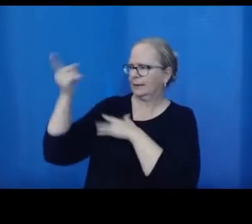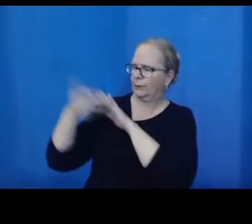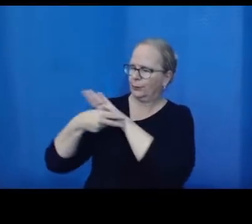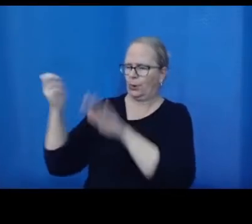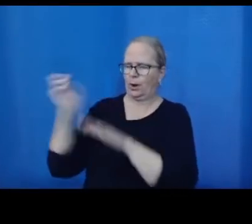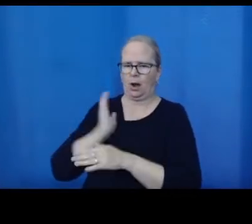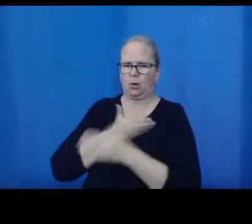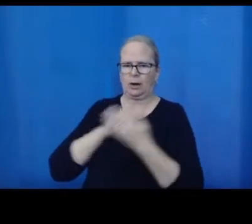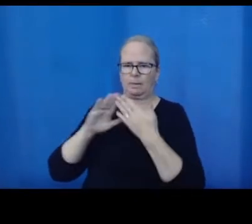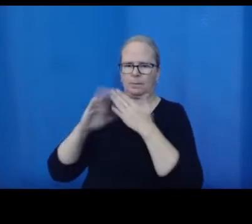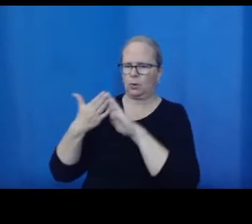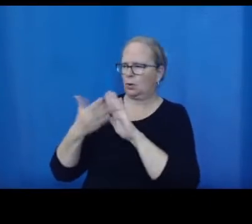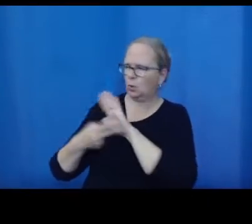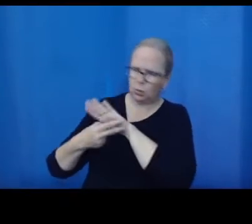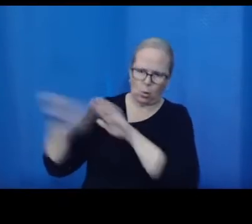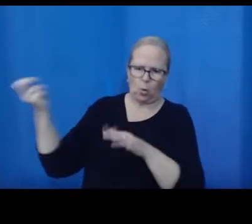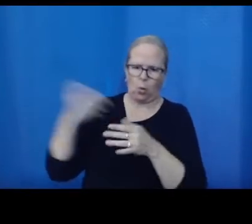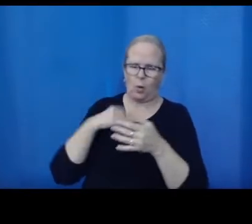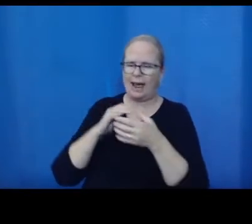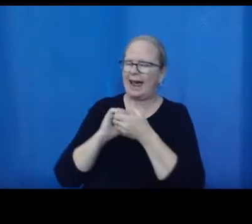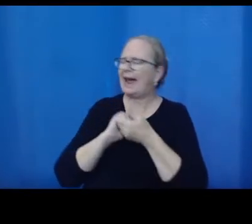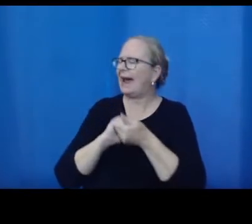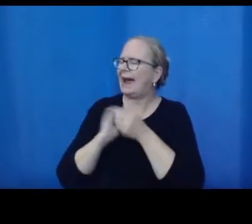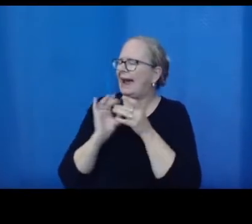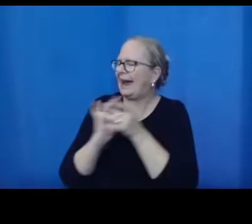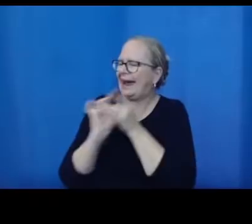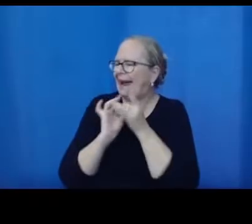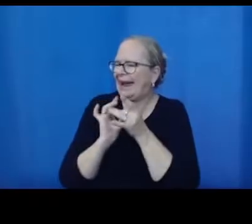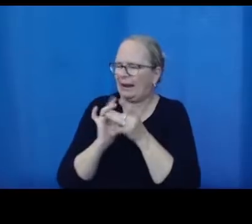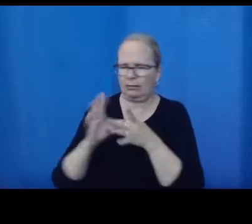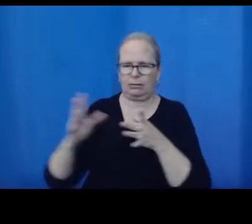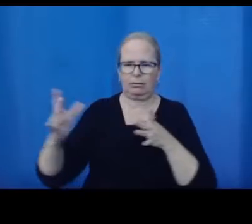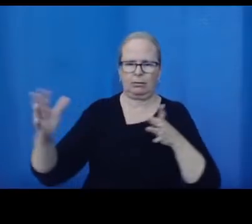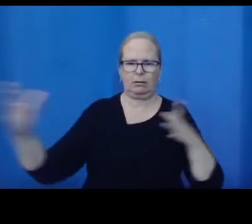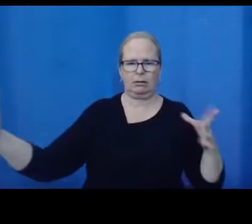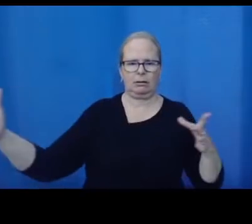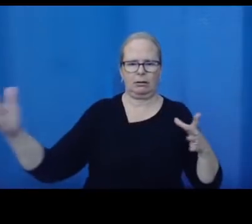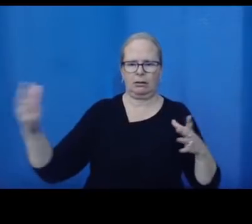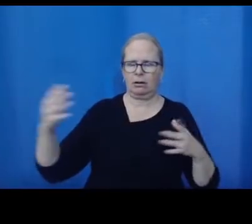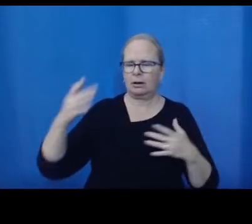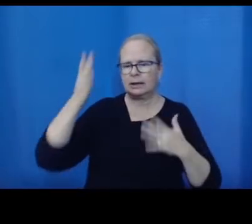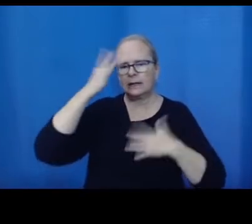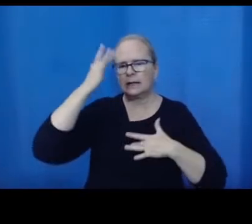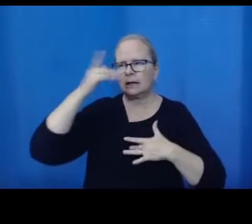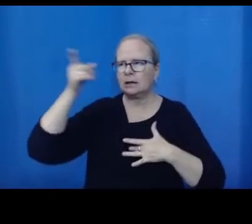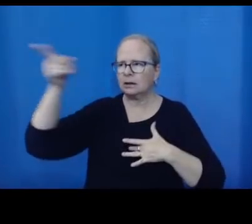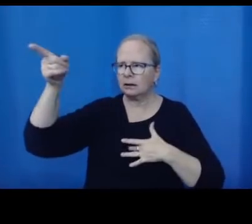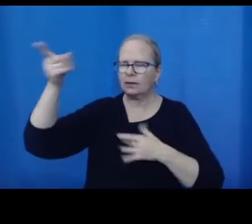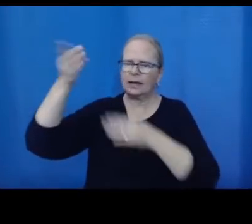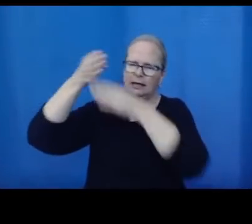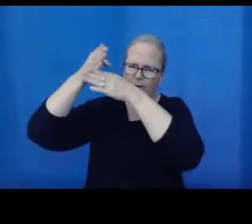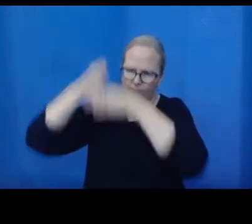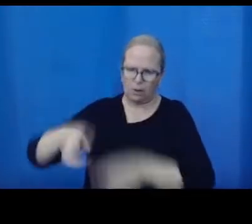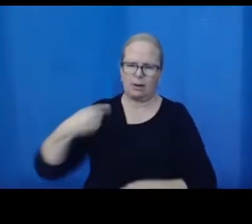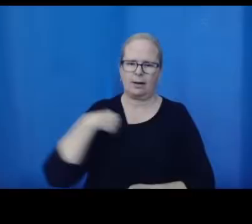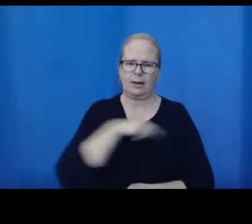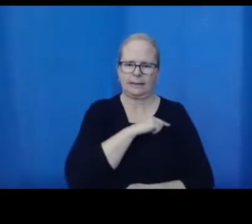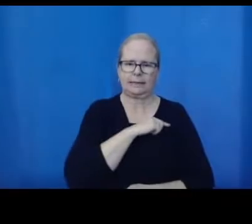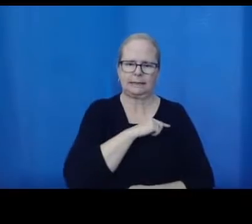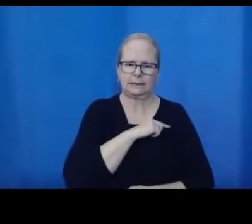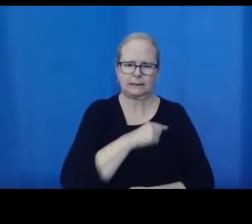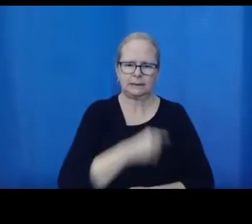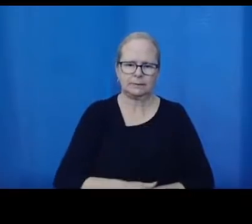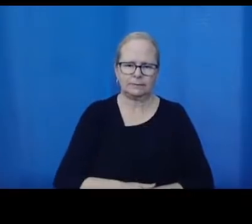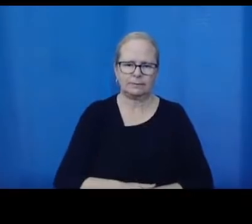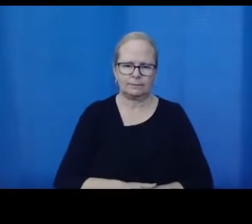what I'm seeing right now, because it's separated itself out between vaccinated and unvaccinated right now, primarily in the